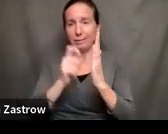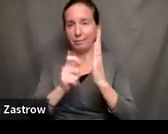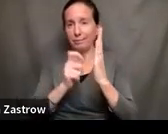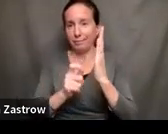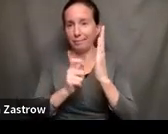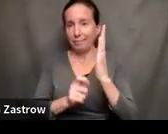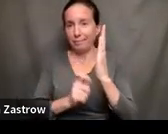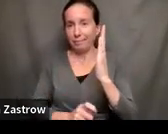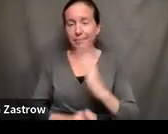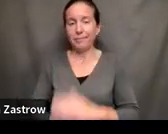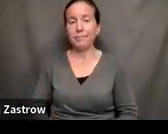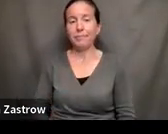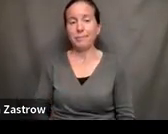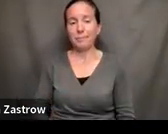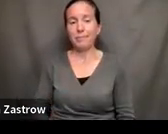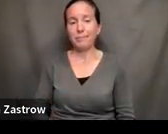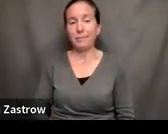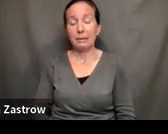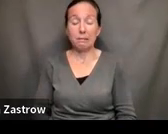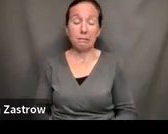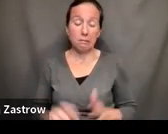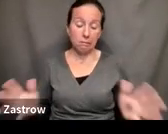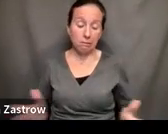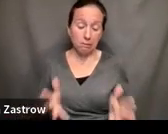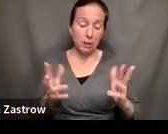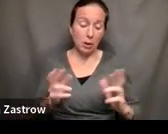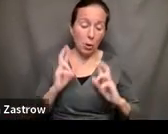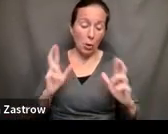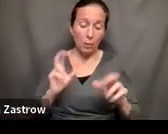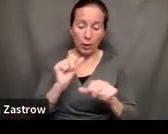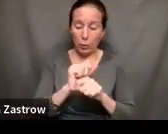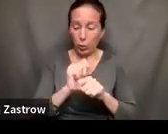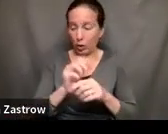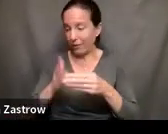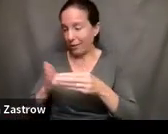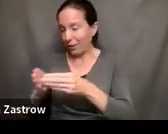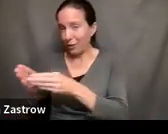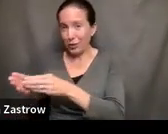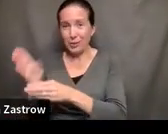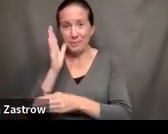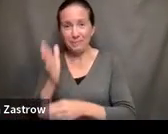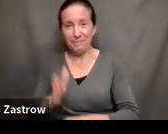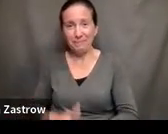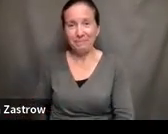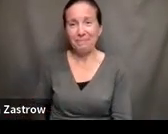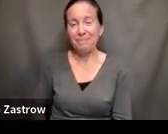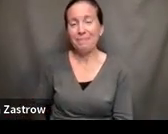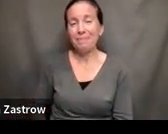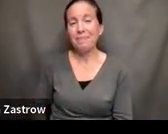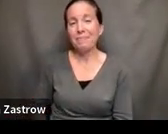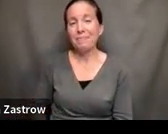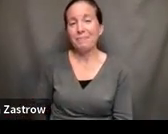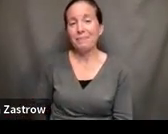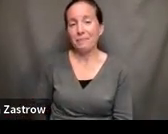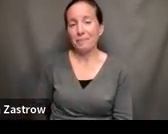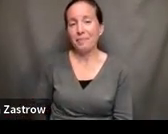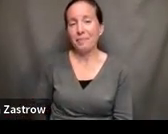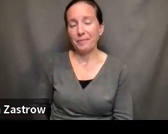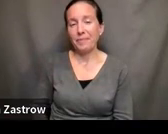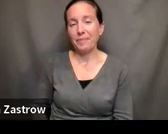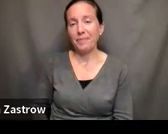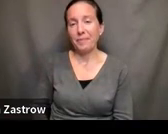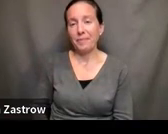get him to at least complete some of his work. So that can be, that this data